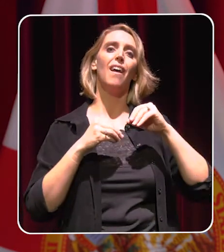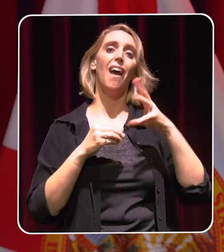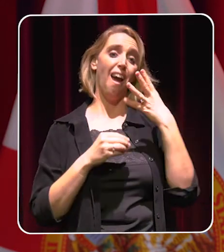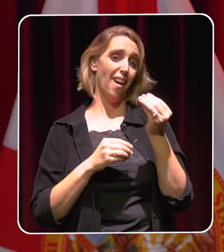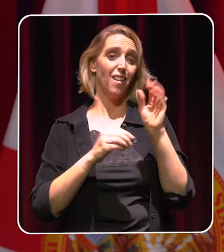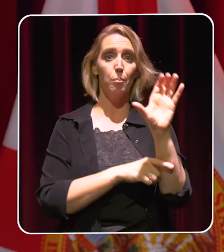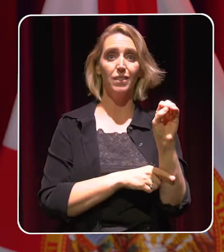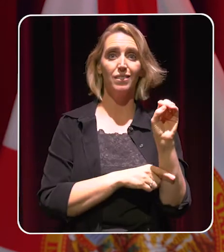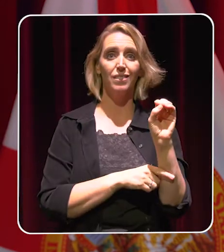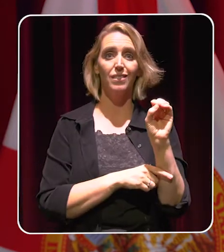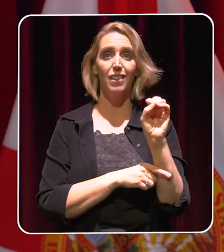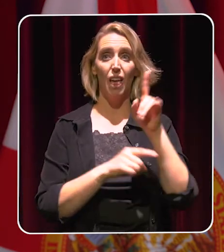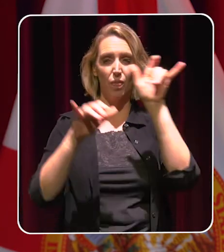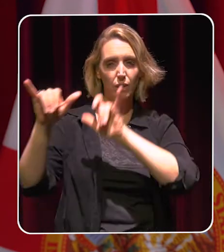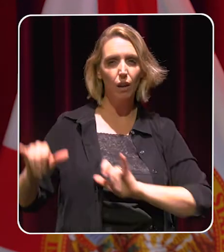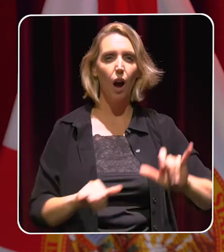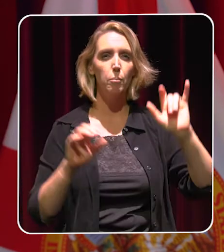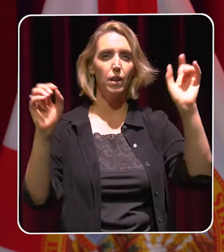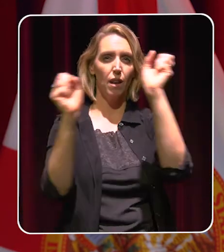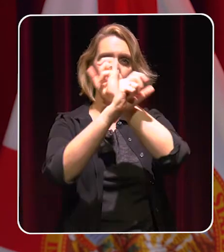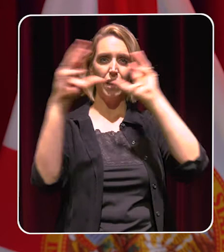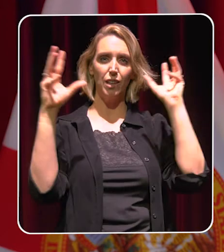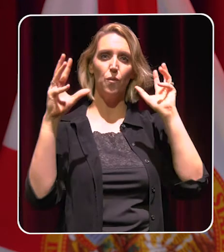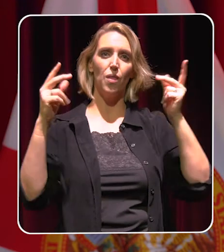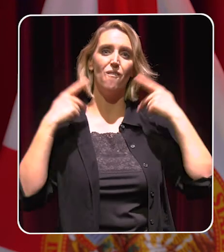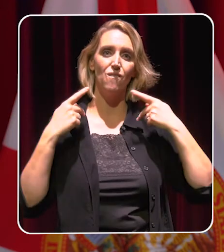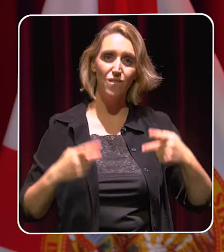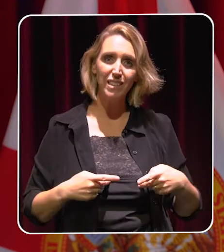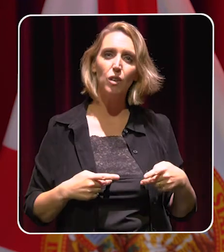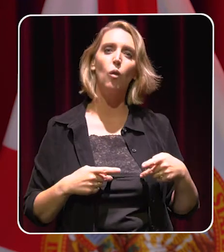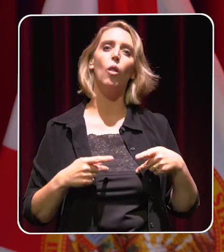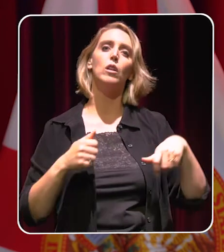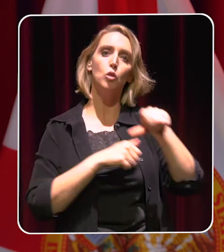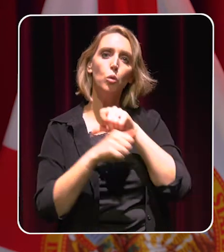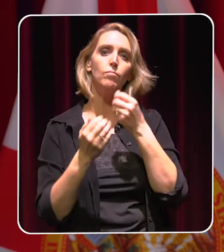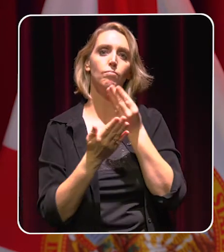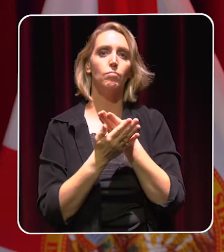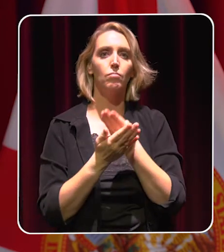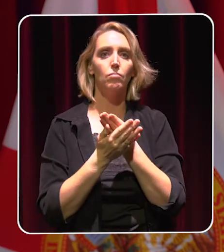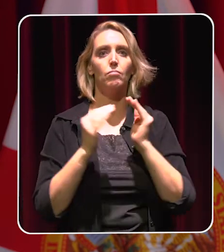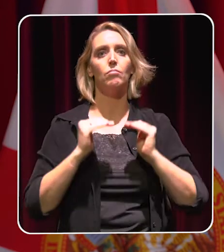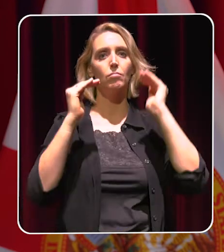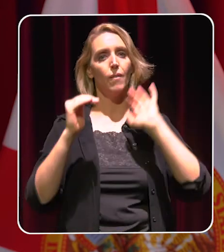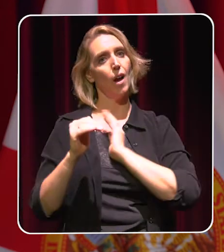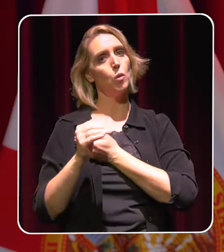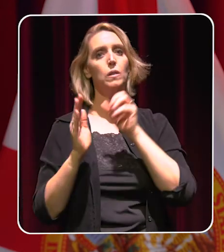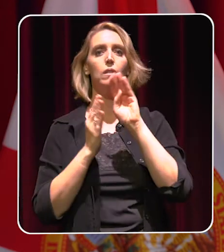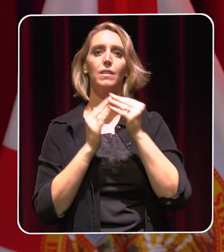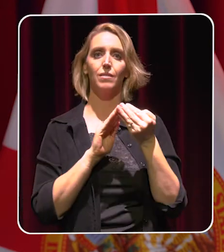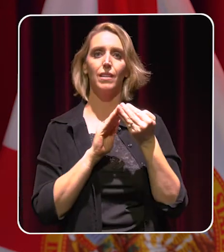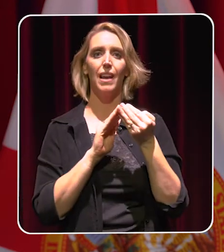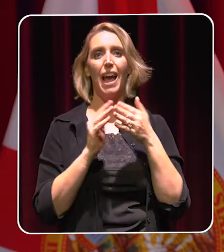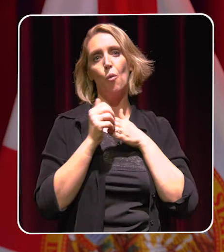organizations. It's a common vision for the physical, social, and economic advancement of St. Petersburg, and